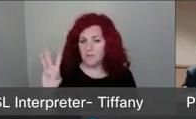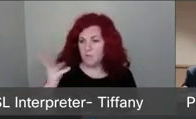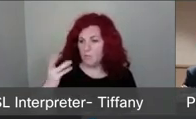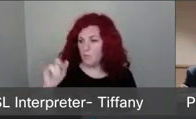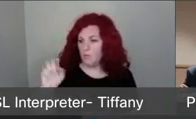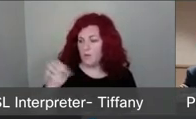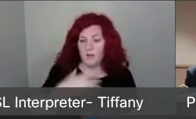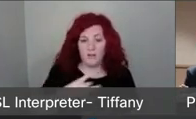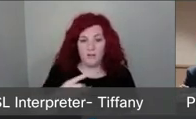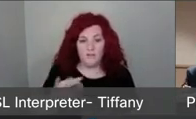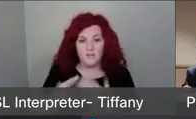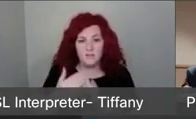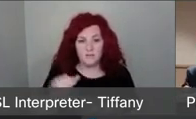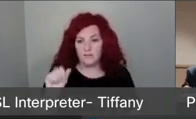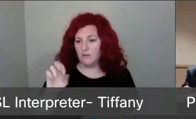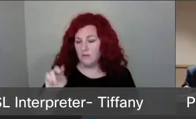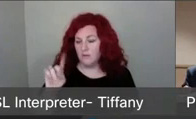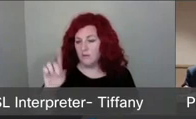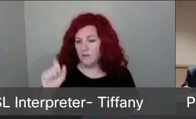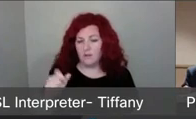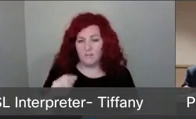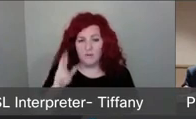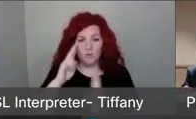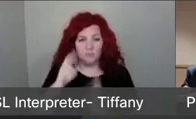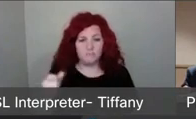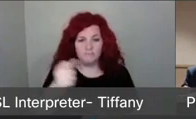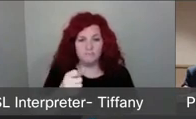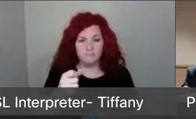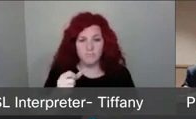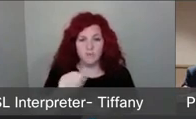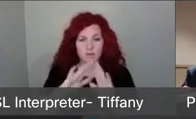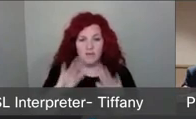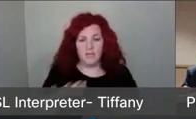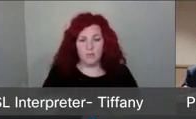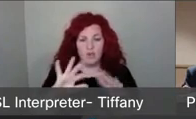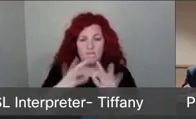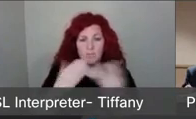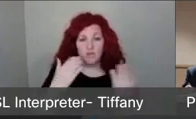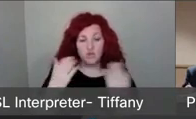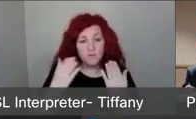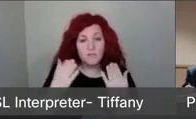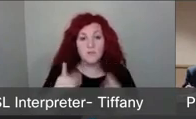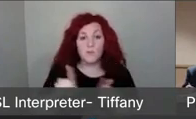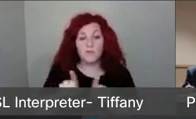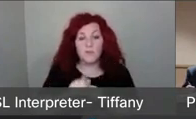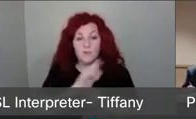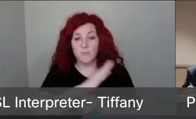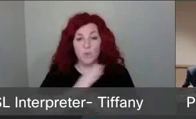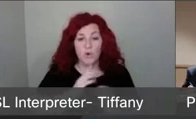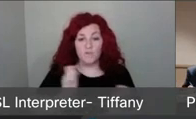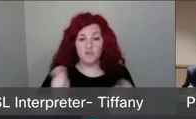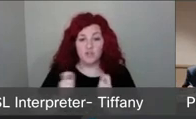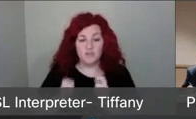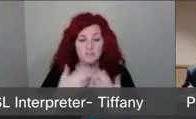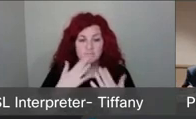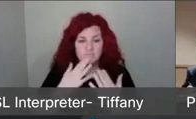of Avondale, and I've been honored to be appointed to Neighborhood and Family Services, as well as the Board of Adjustments. And I'm very grateful